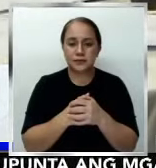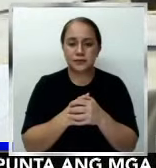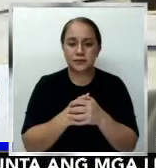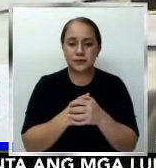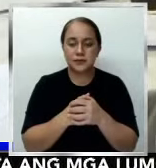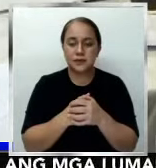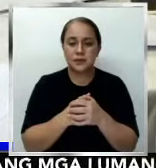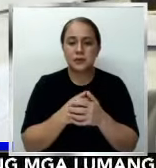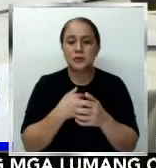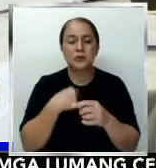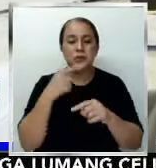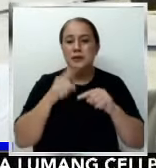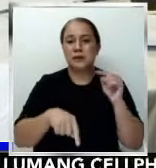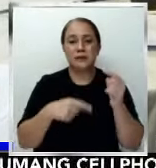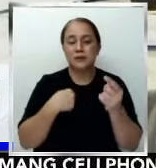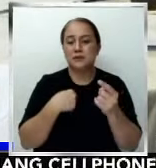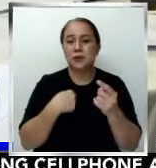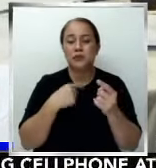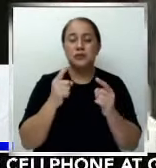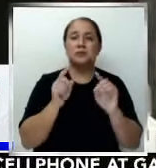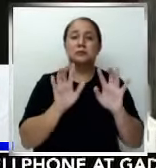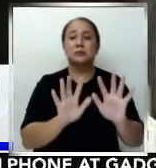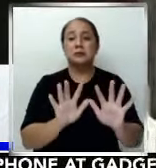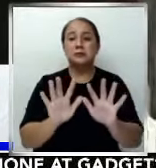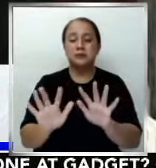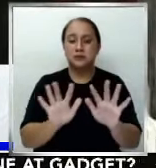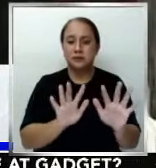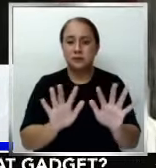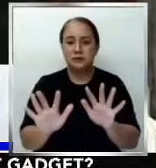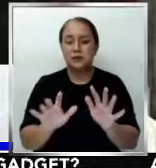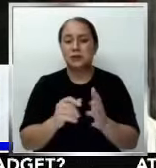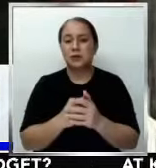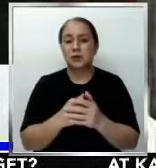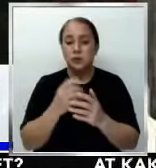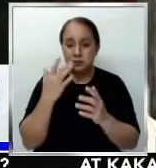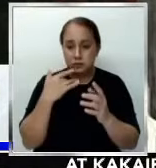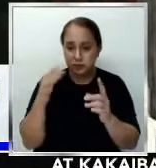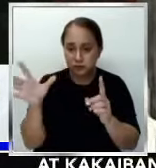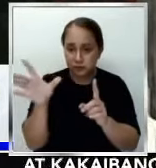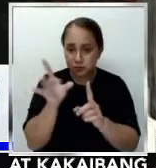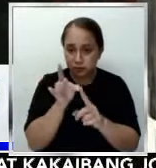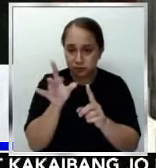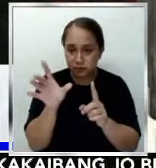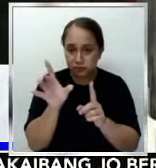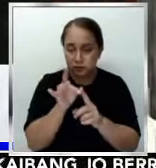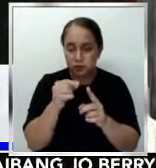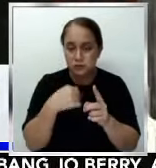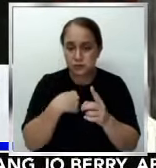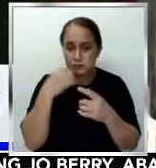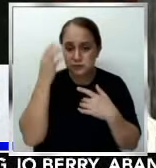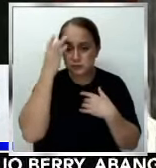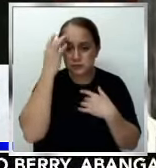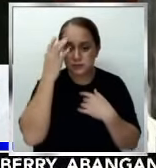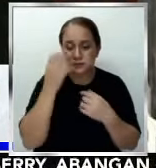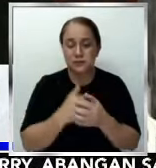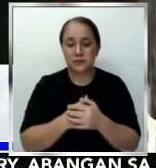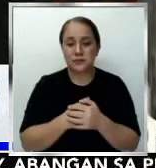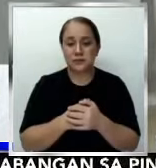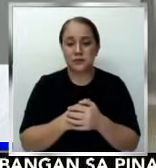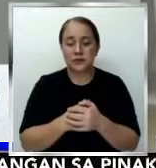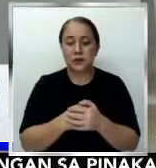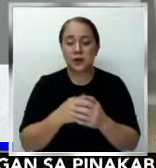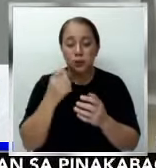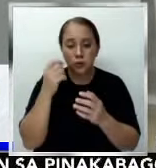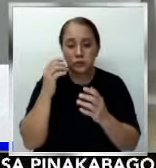complacent about the transmission of the disease. Sana maintindihan